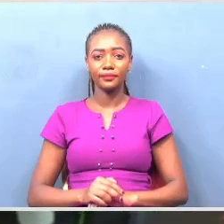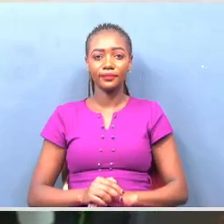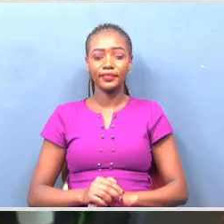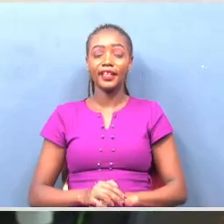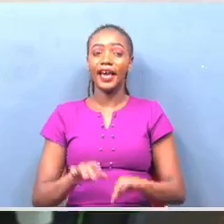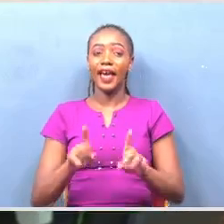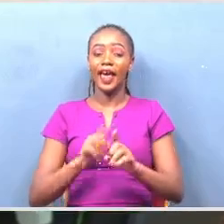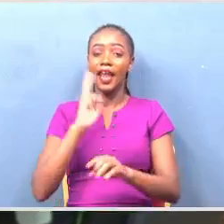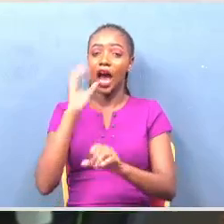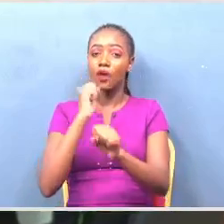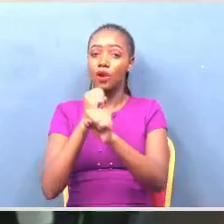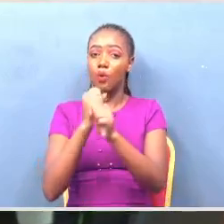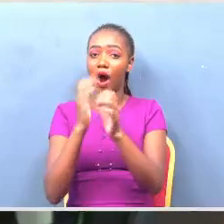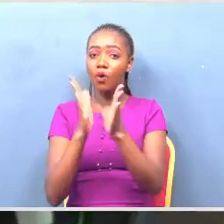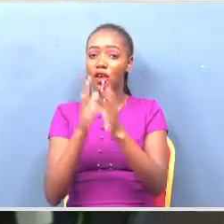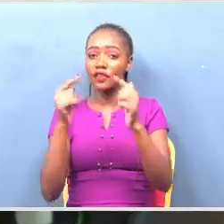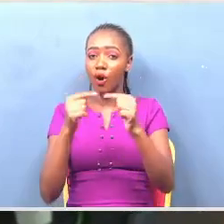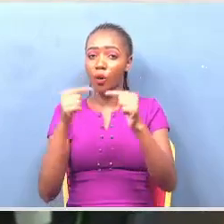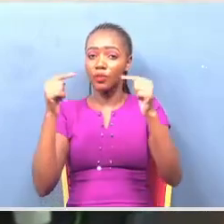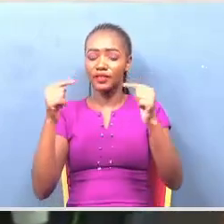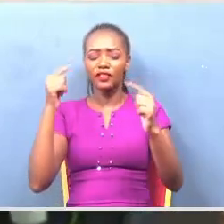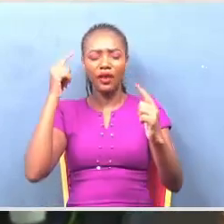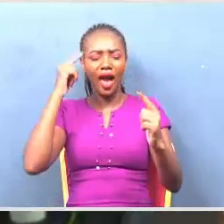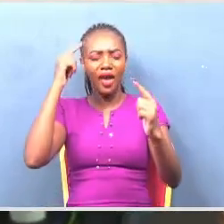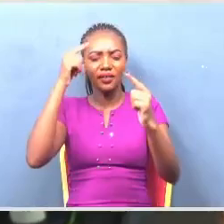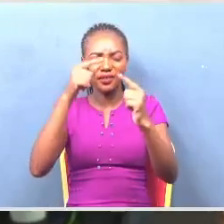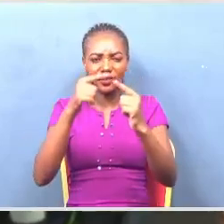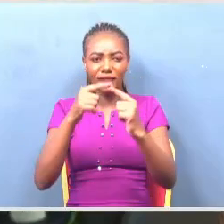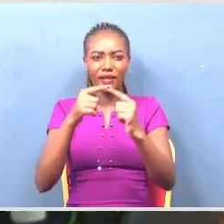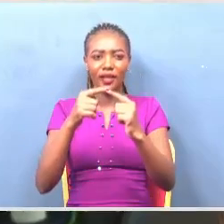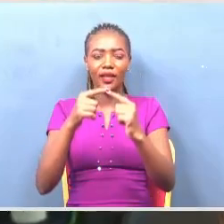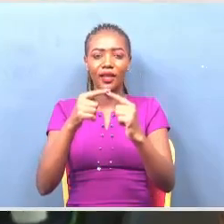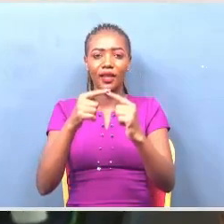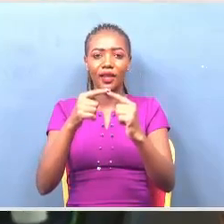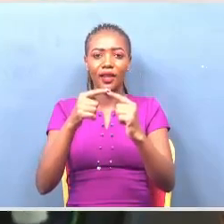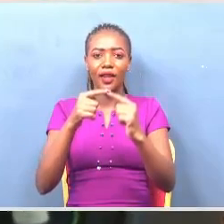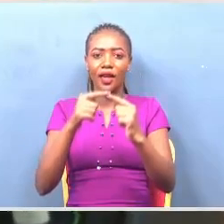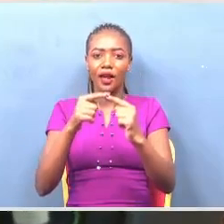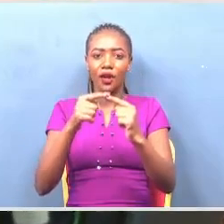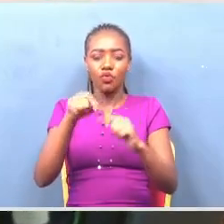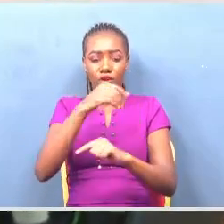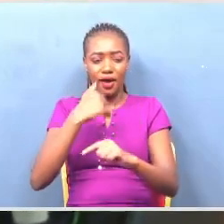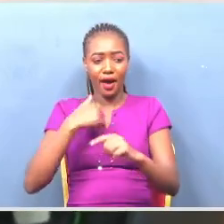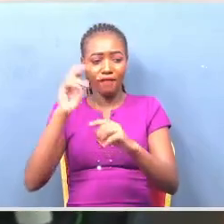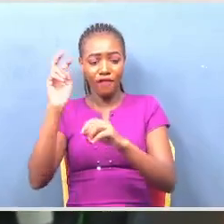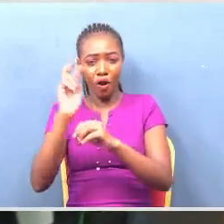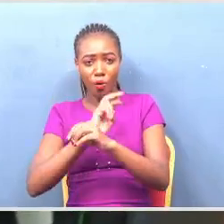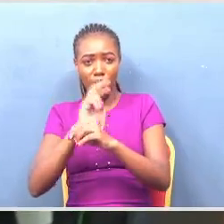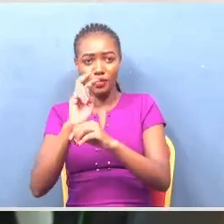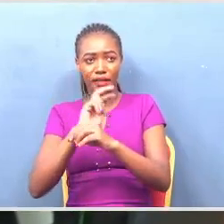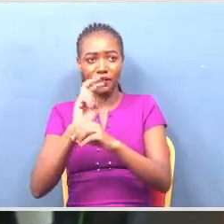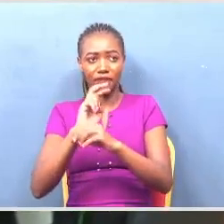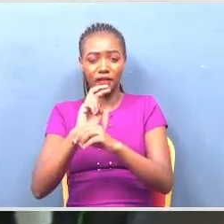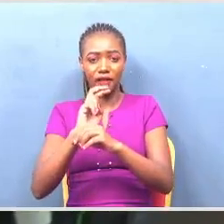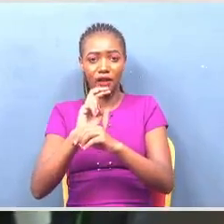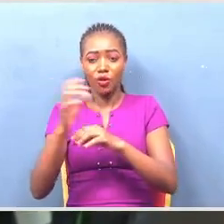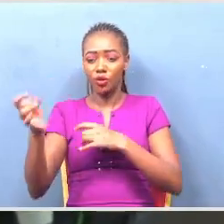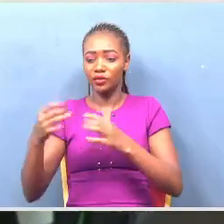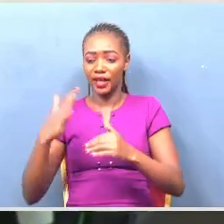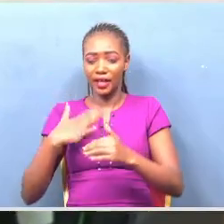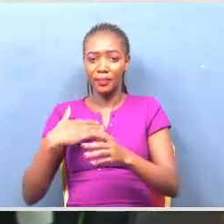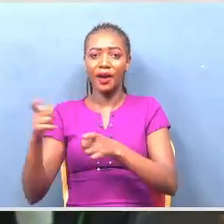And I will work with the opposition to the extent that they provide oversight over my administration.